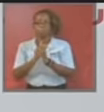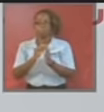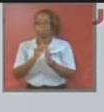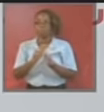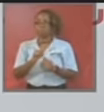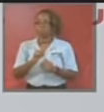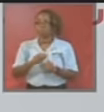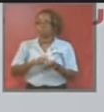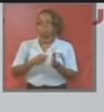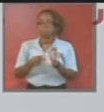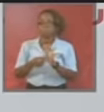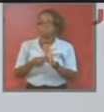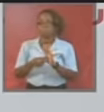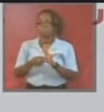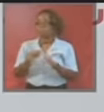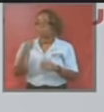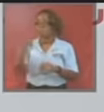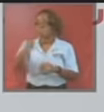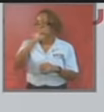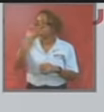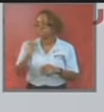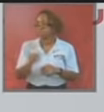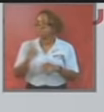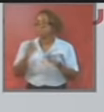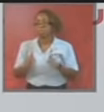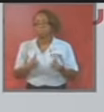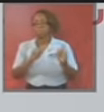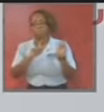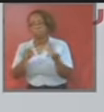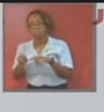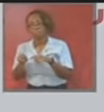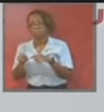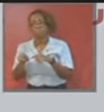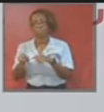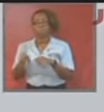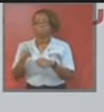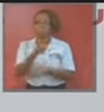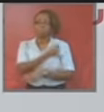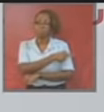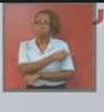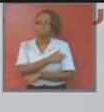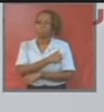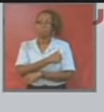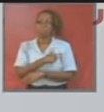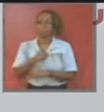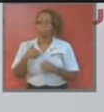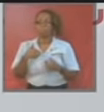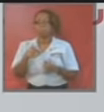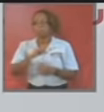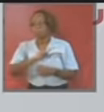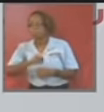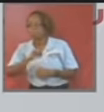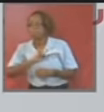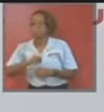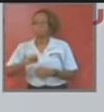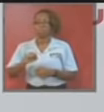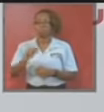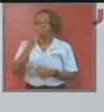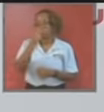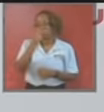have presented with viral-like symptoms and been swabbed. So it is 10% of the persons presenting to us. It is